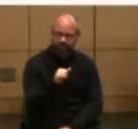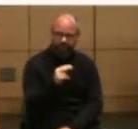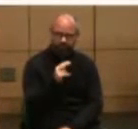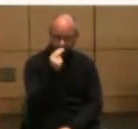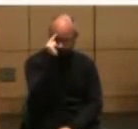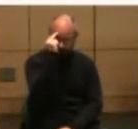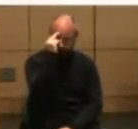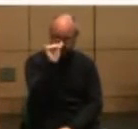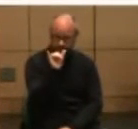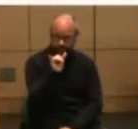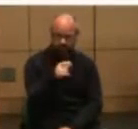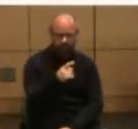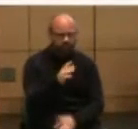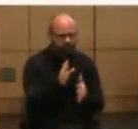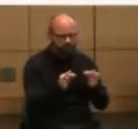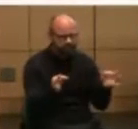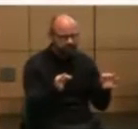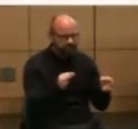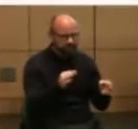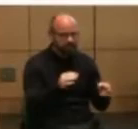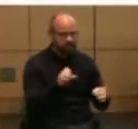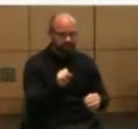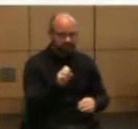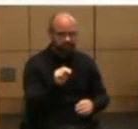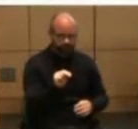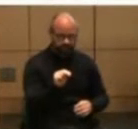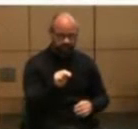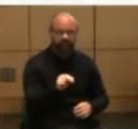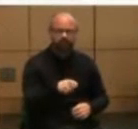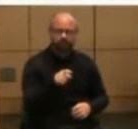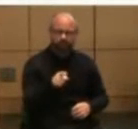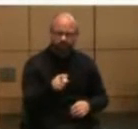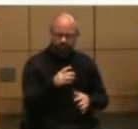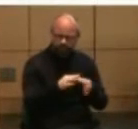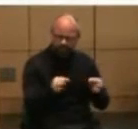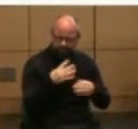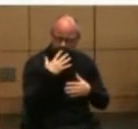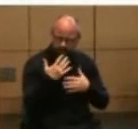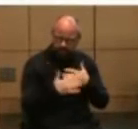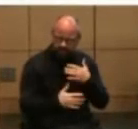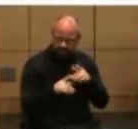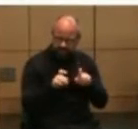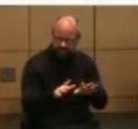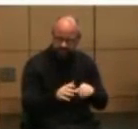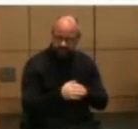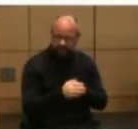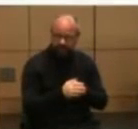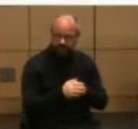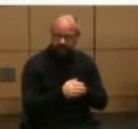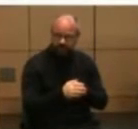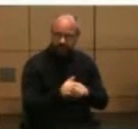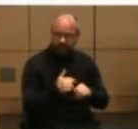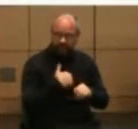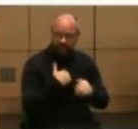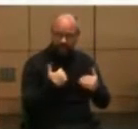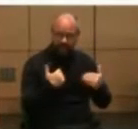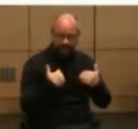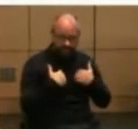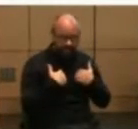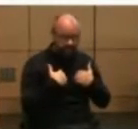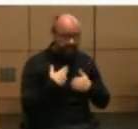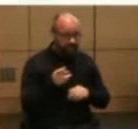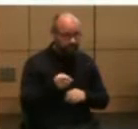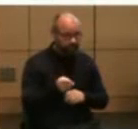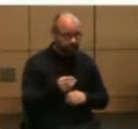blood tests. I guess I wasn't told, but I do have a family history of thalassemia. I don't